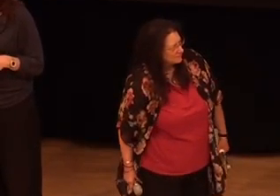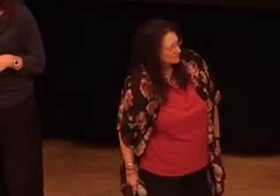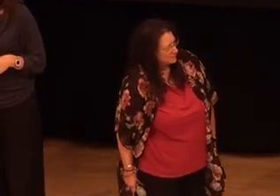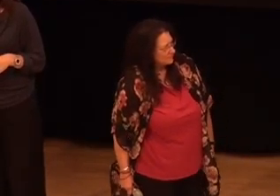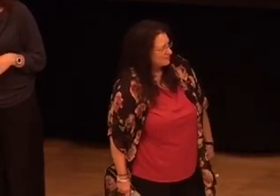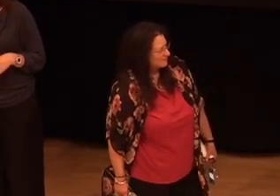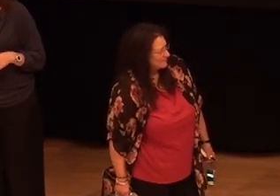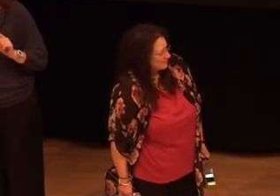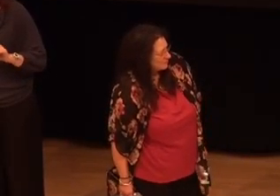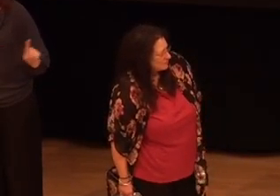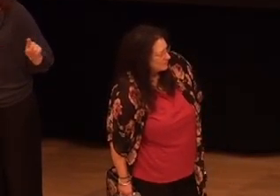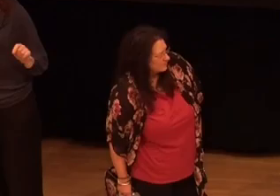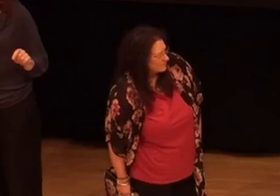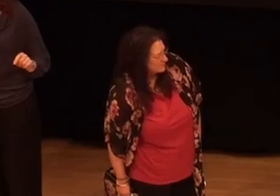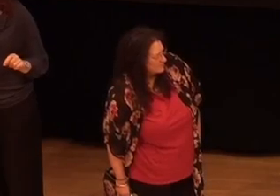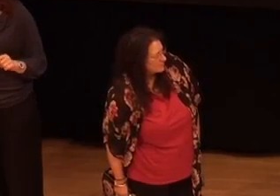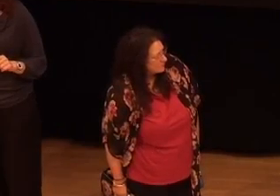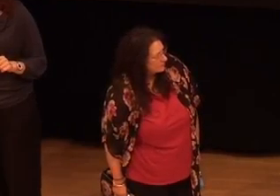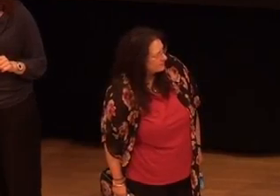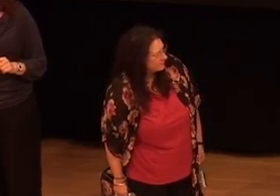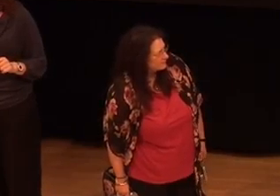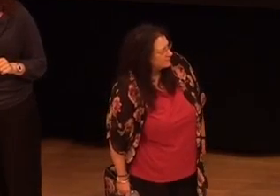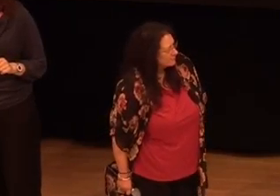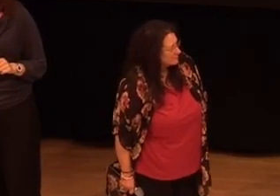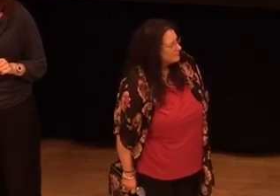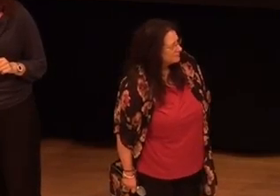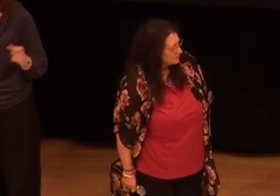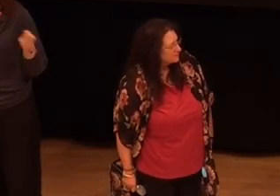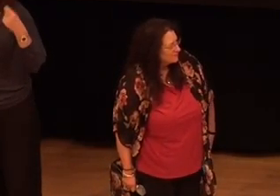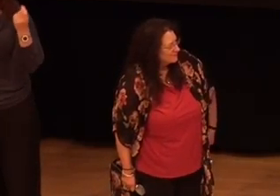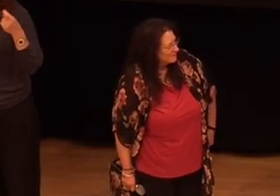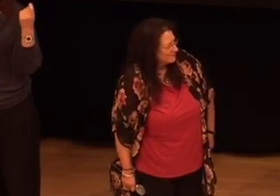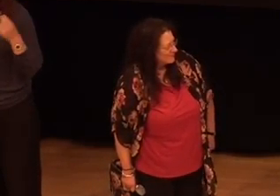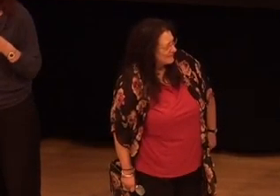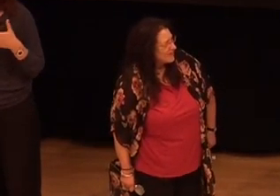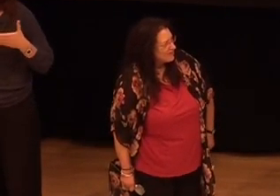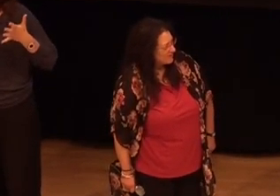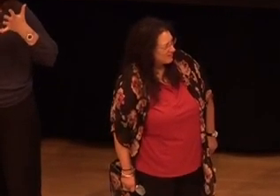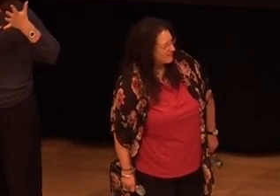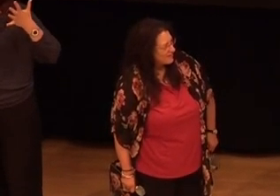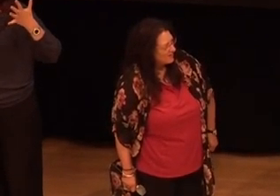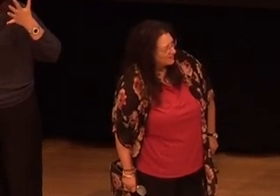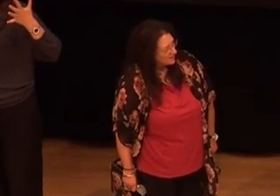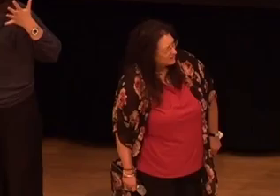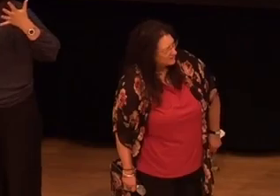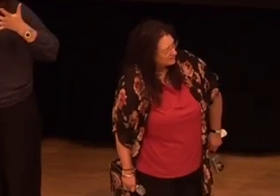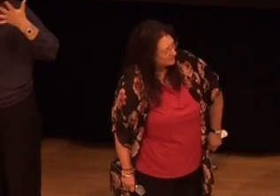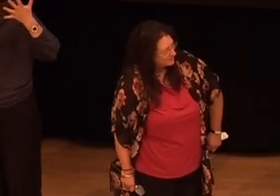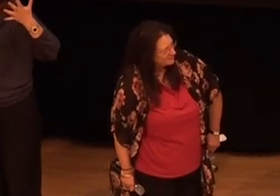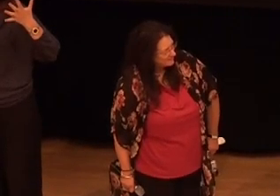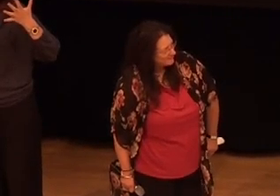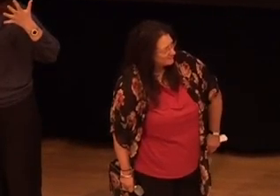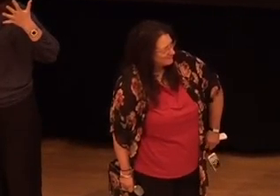looking at releasing around the ADA anniversary time. So okay, we will, the end of July then. Yeah, yeah, so in the next couple of weeks we'll put up